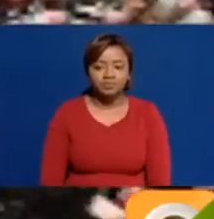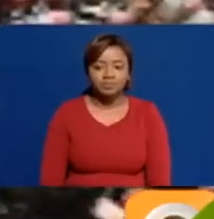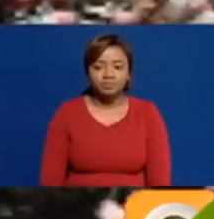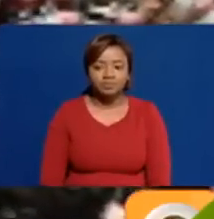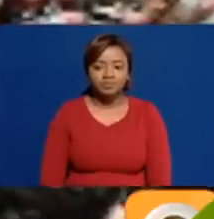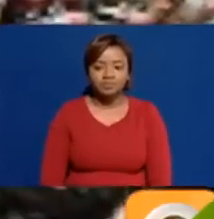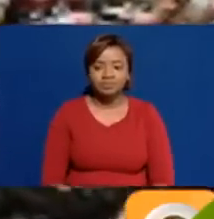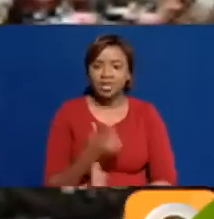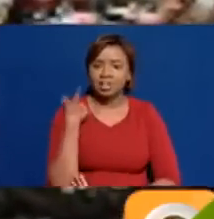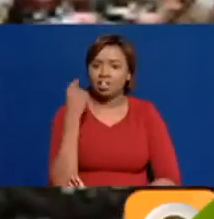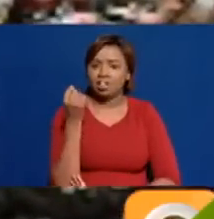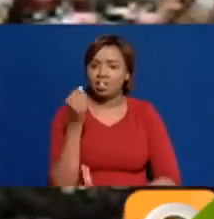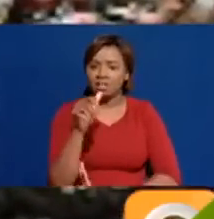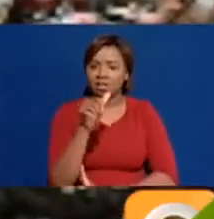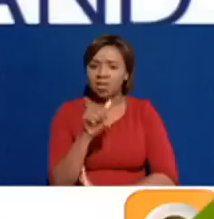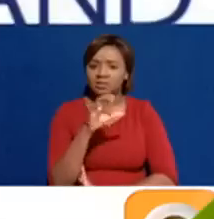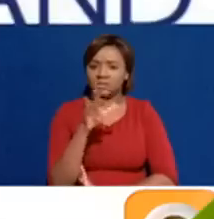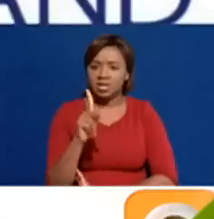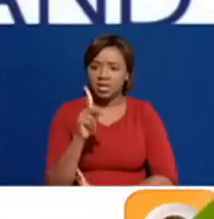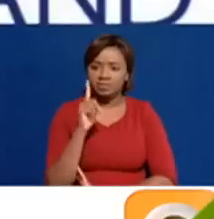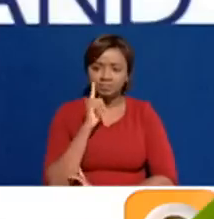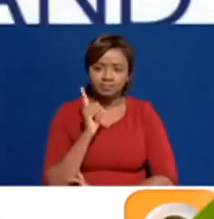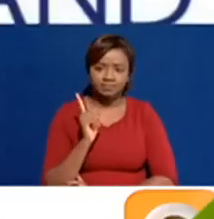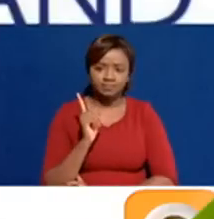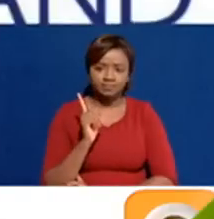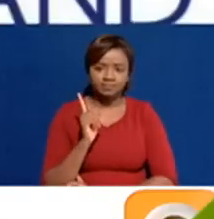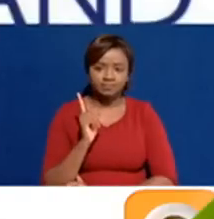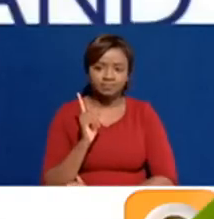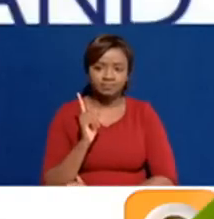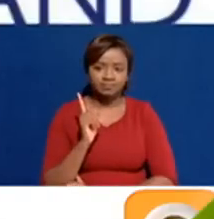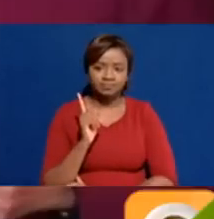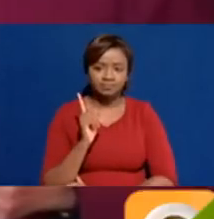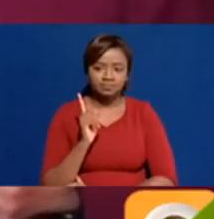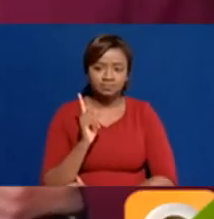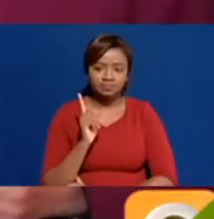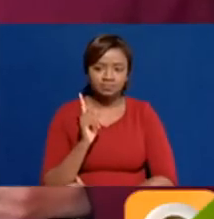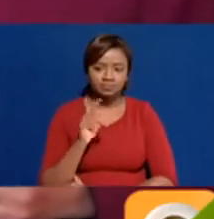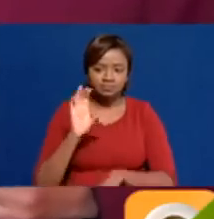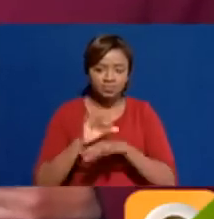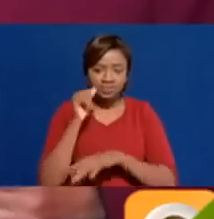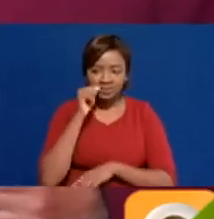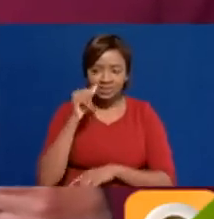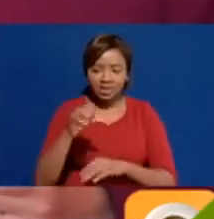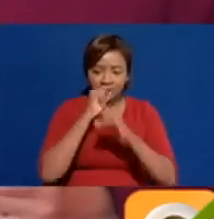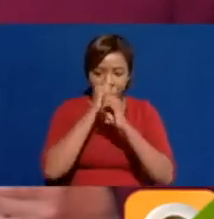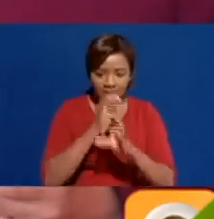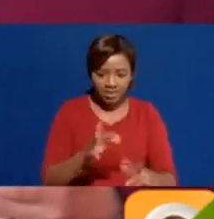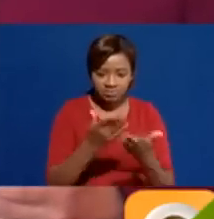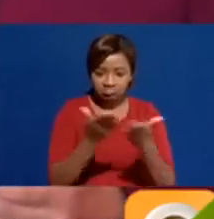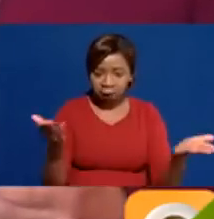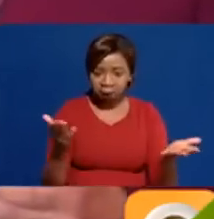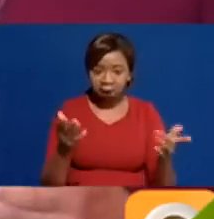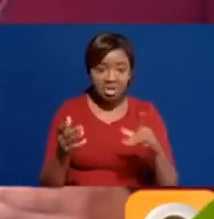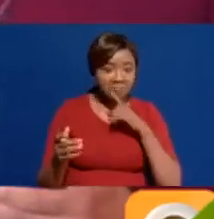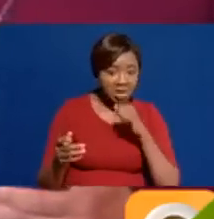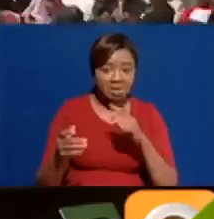48 hours after the General Synod of the Church of England permitted priests to bless the civil marriages of